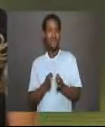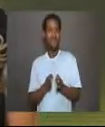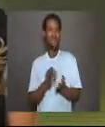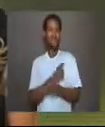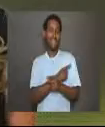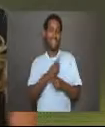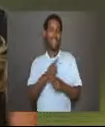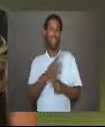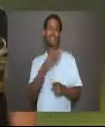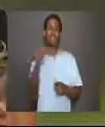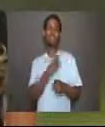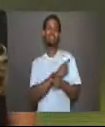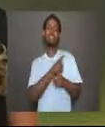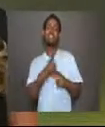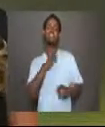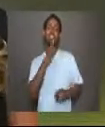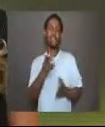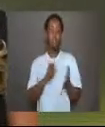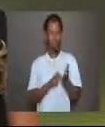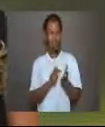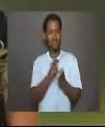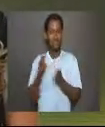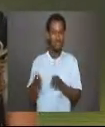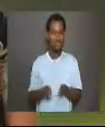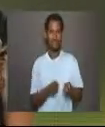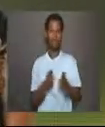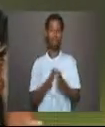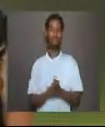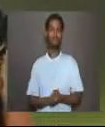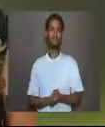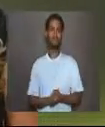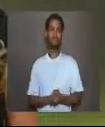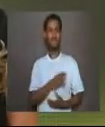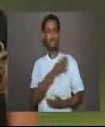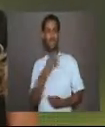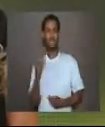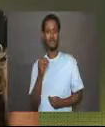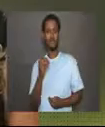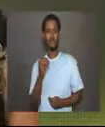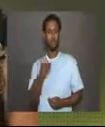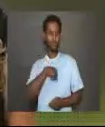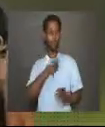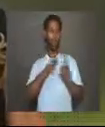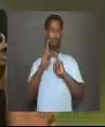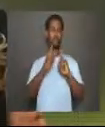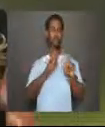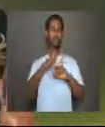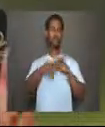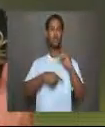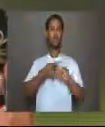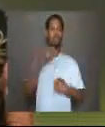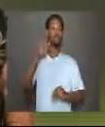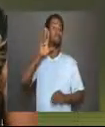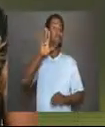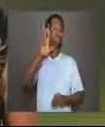and indirect democratic systems, and we talked about 3 of